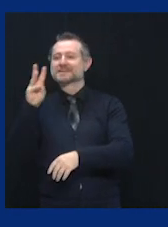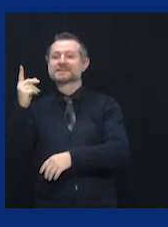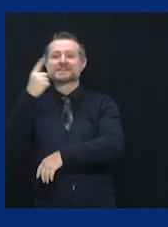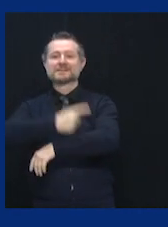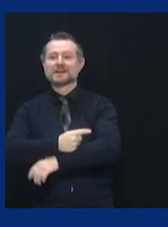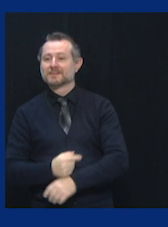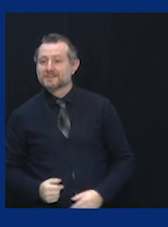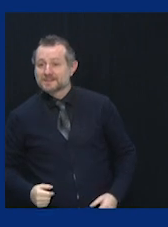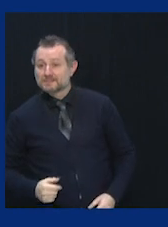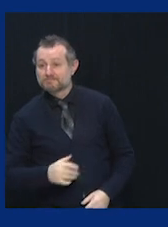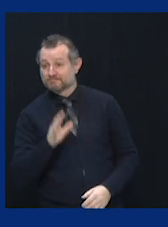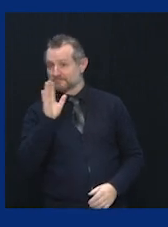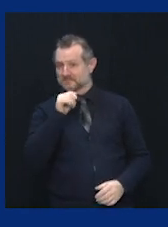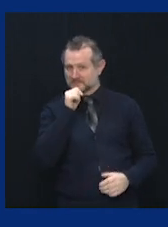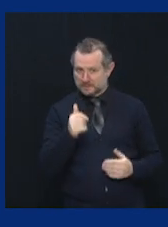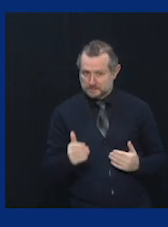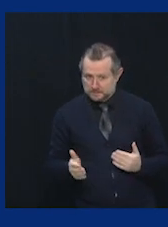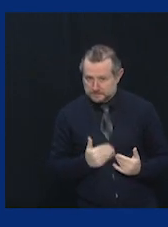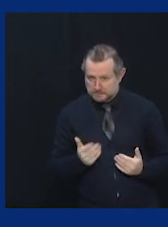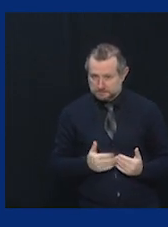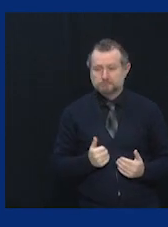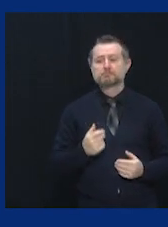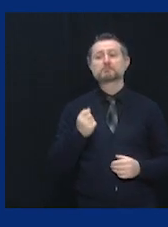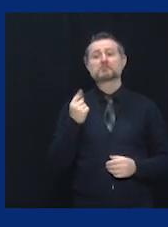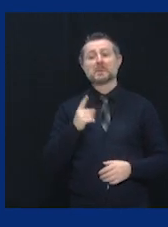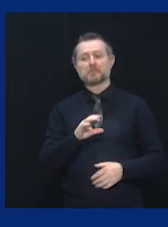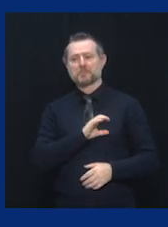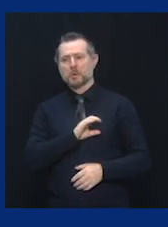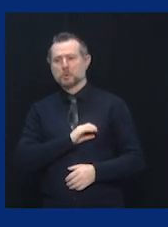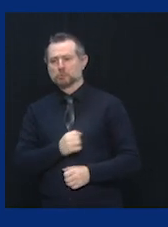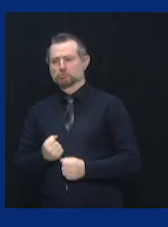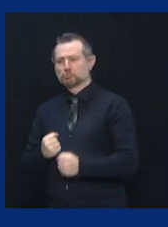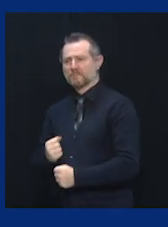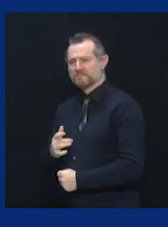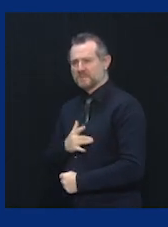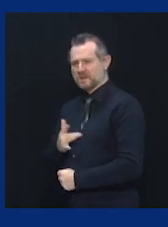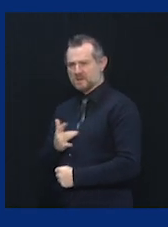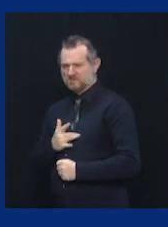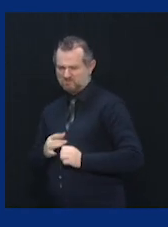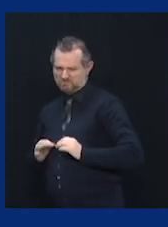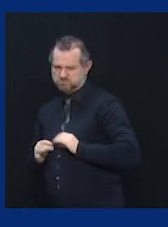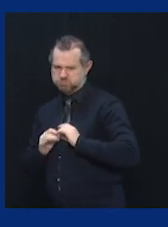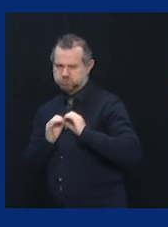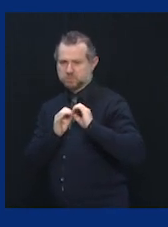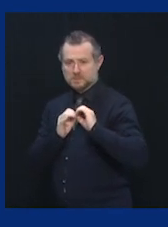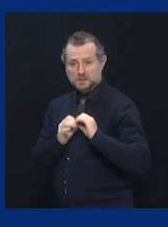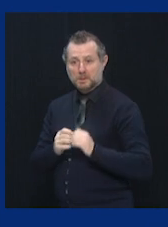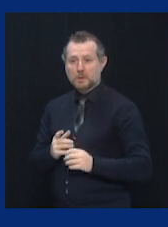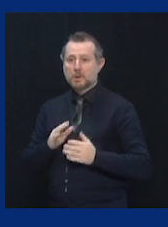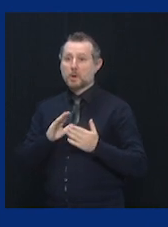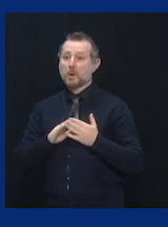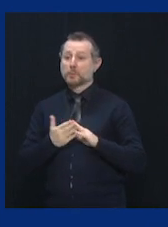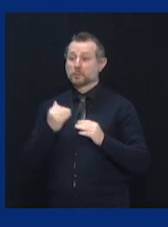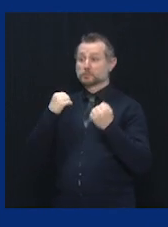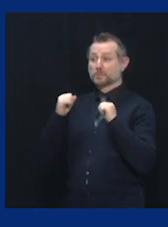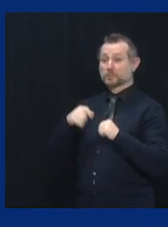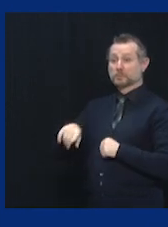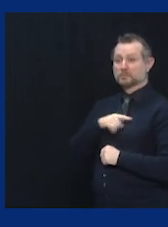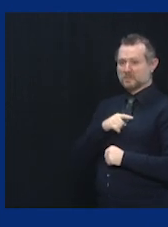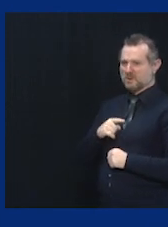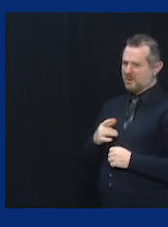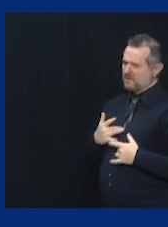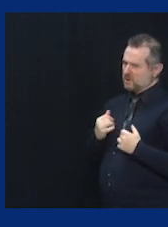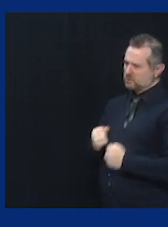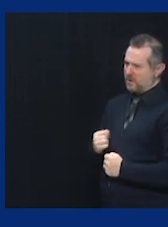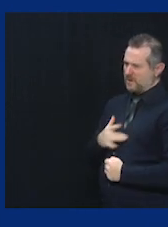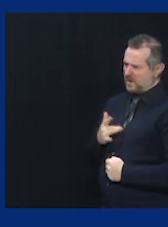issue. Police have strong feelings. I get it. Protesters and the community have strong feelings. I get it.